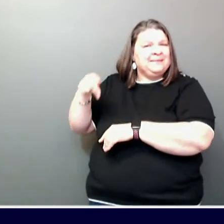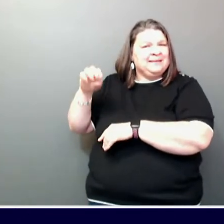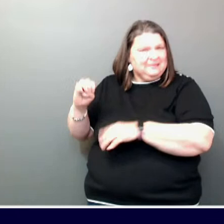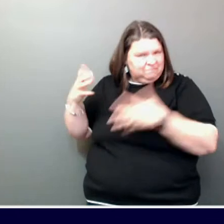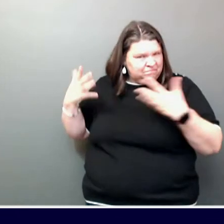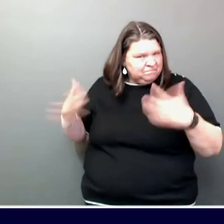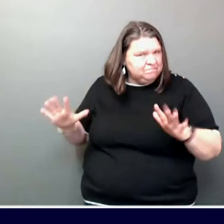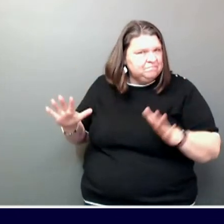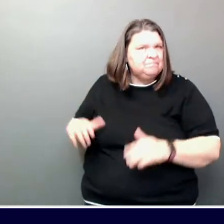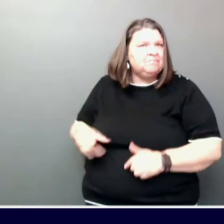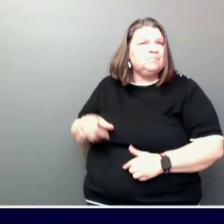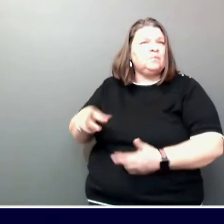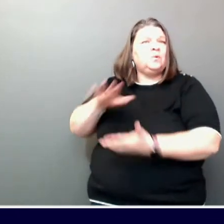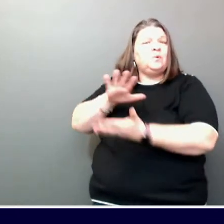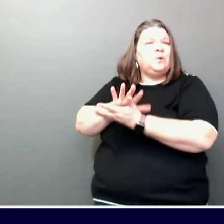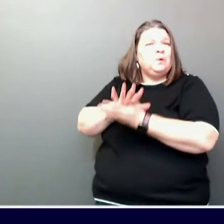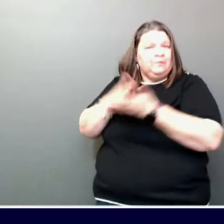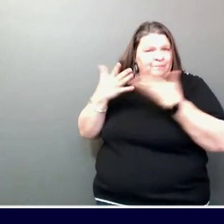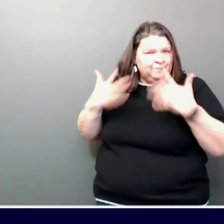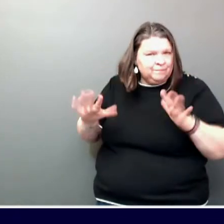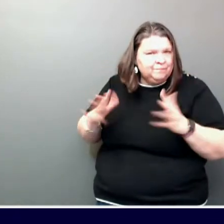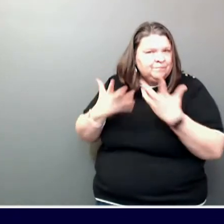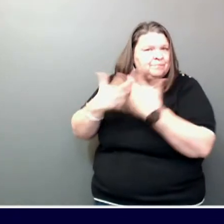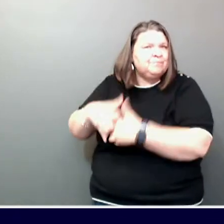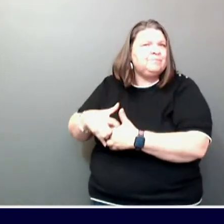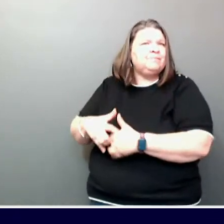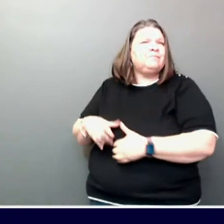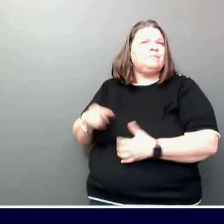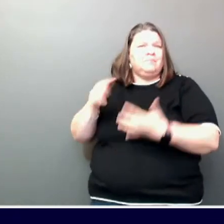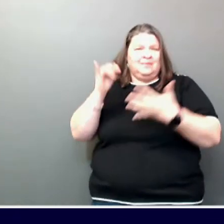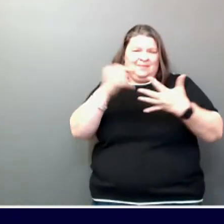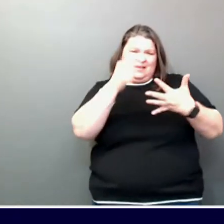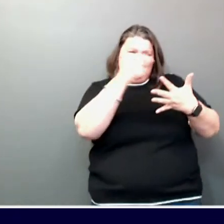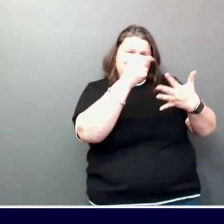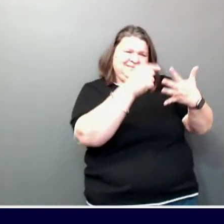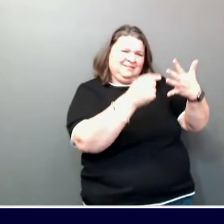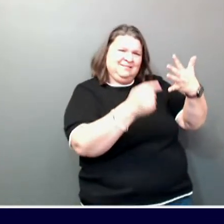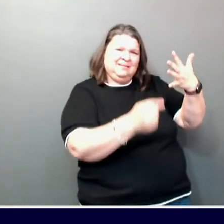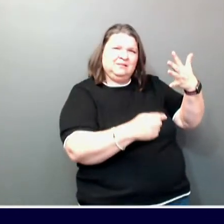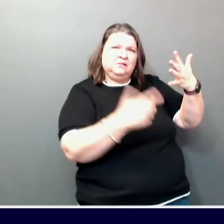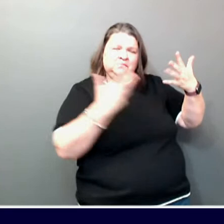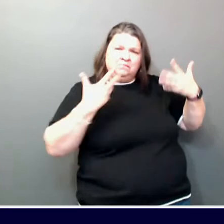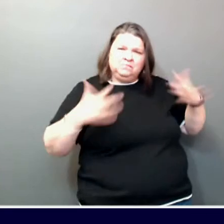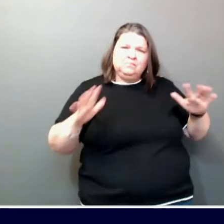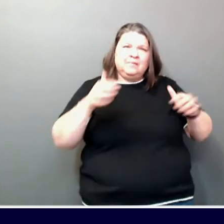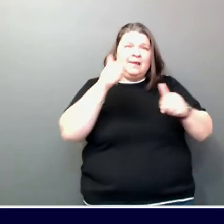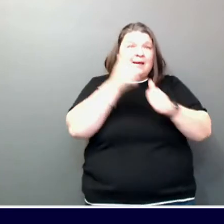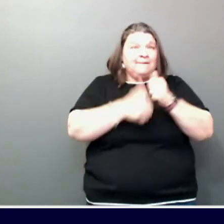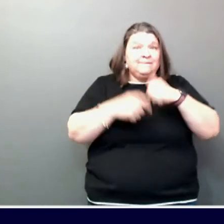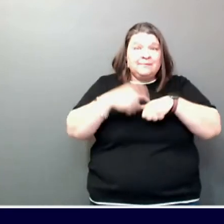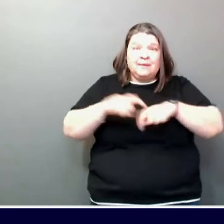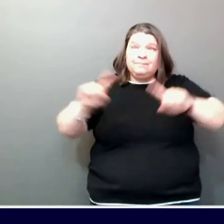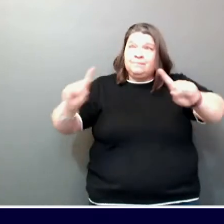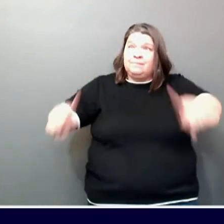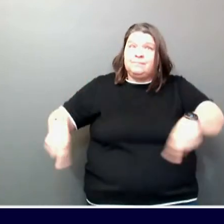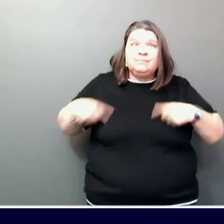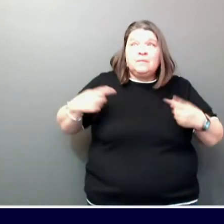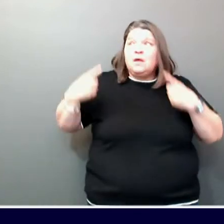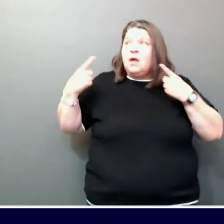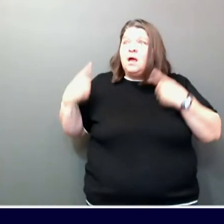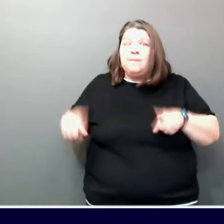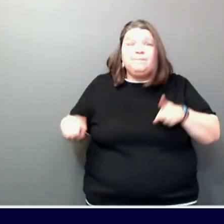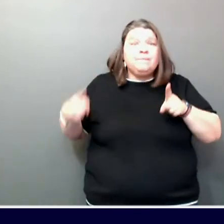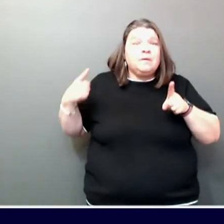and other sites safe. So we have, each time we've gone through in this past 2 years, hit one of these